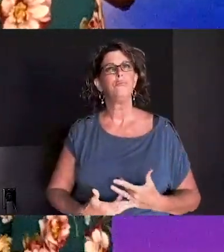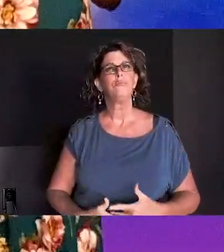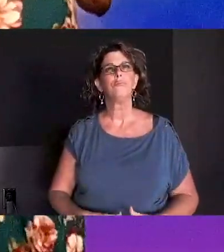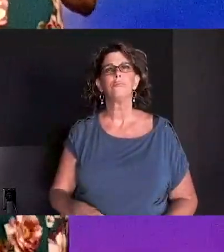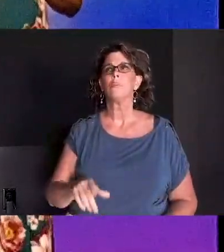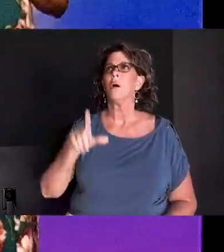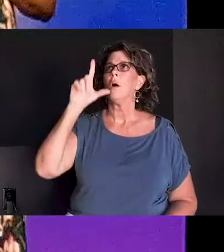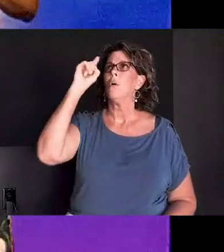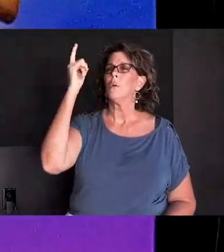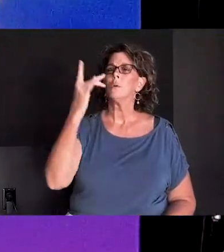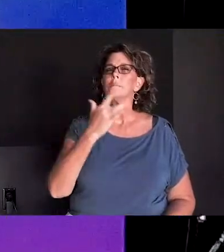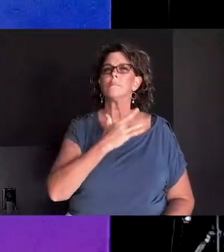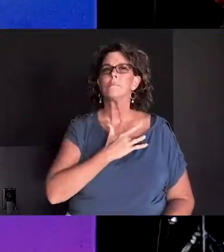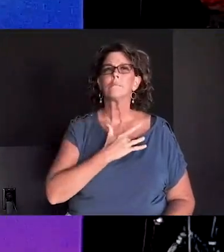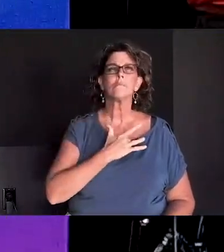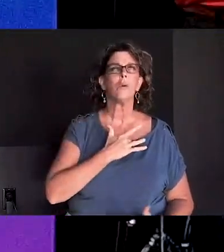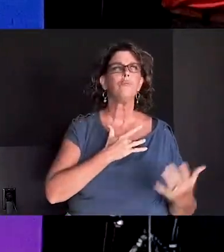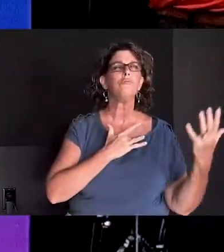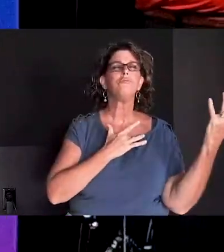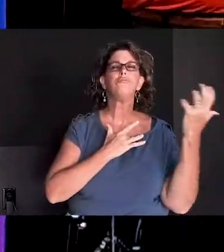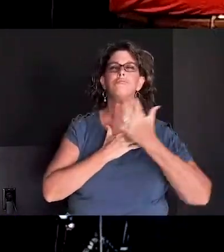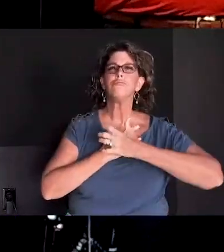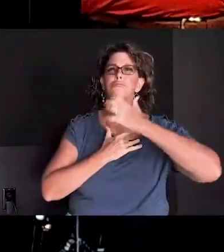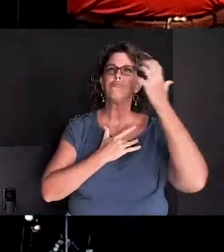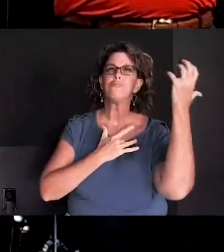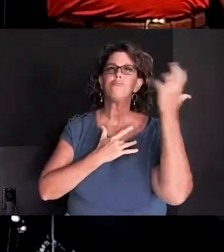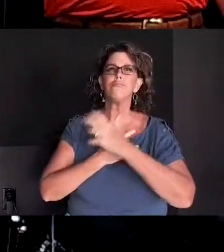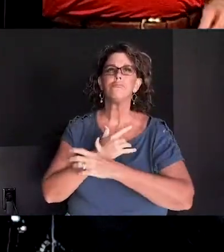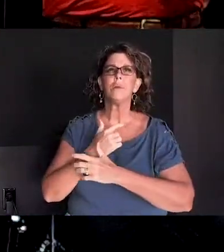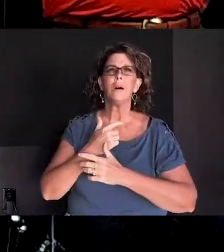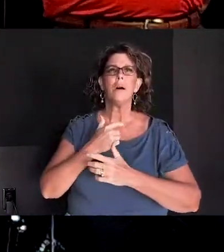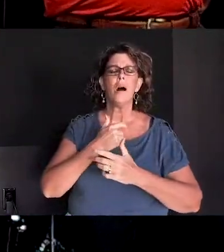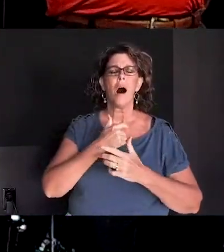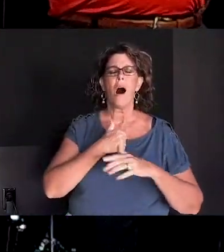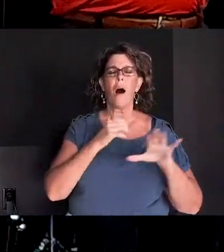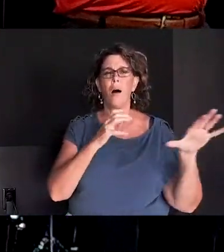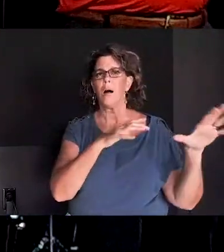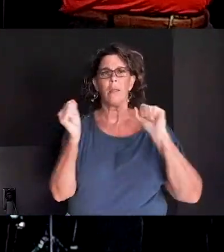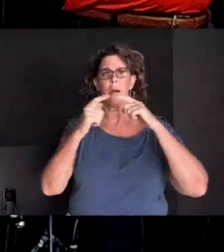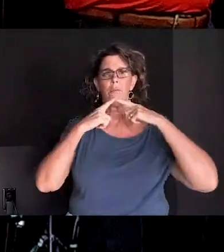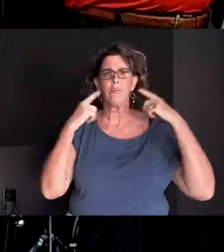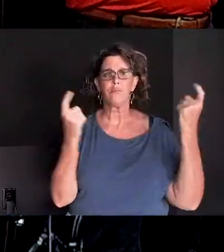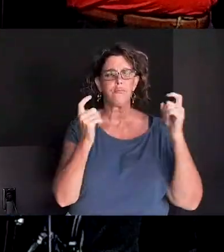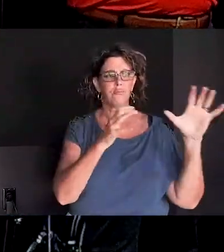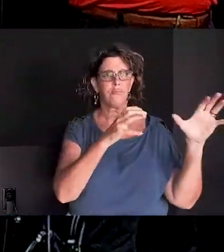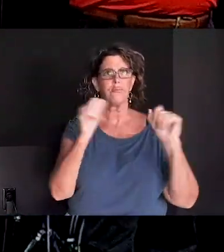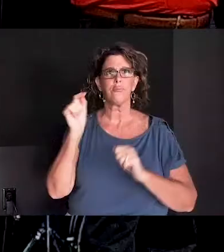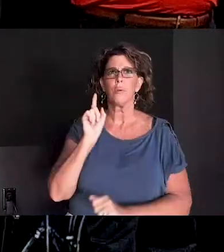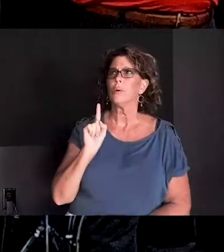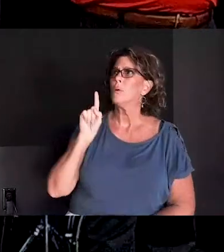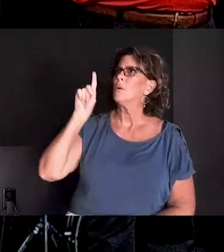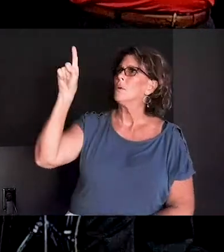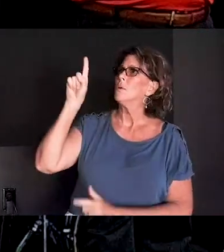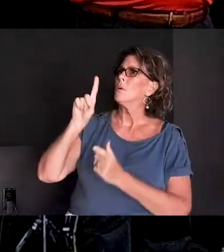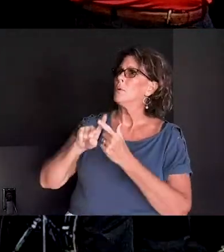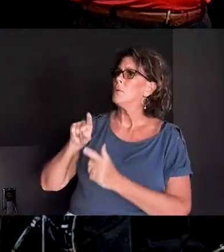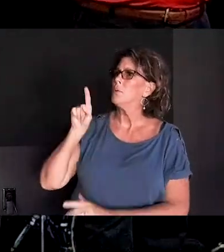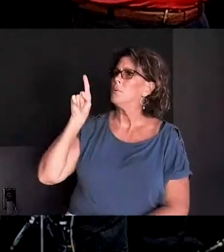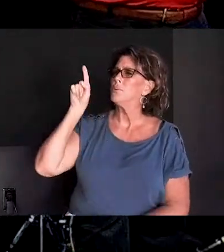You called my name, and I ran out of that grave,